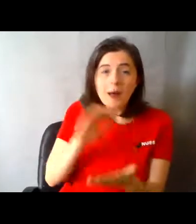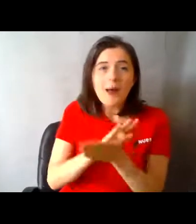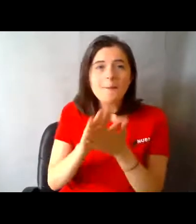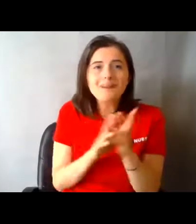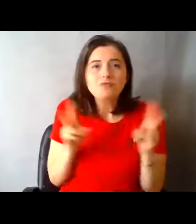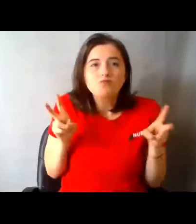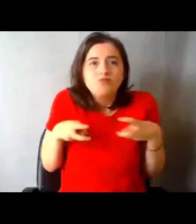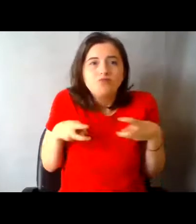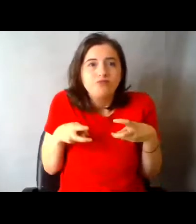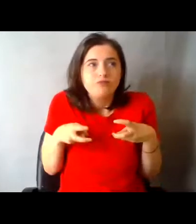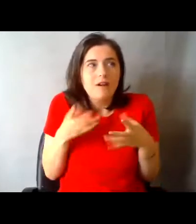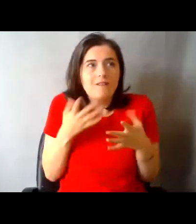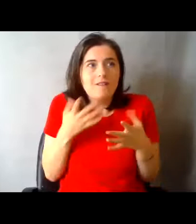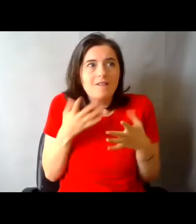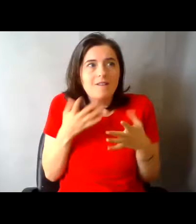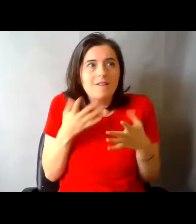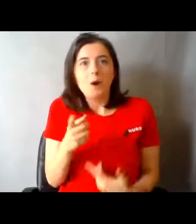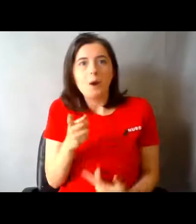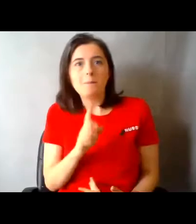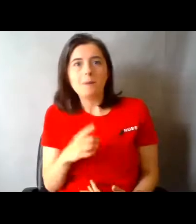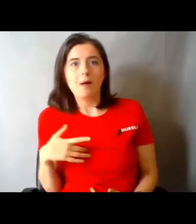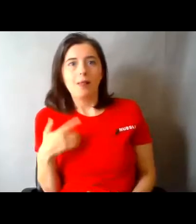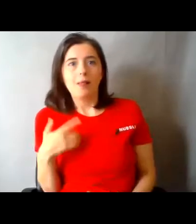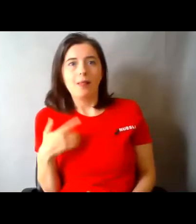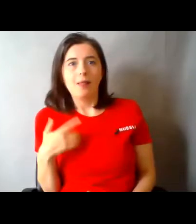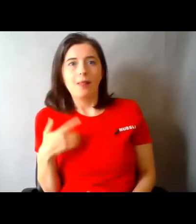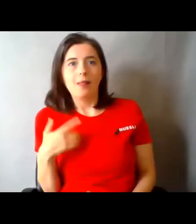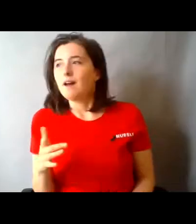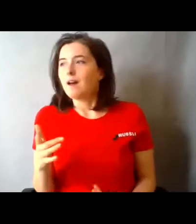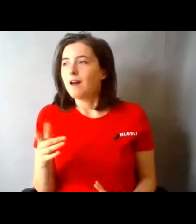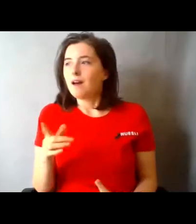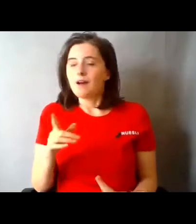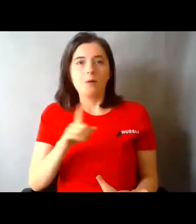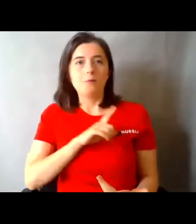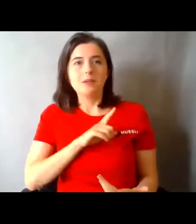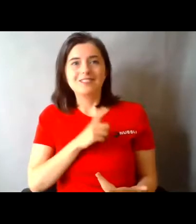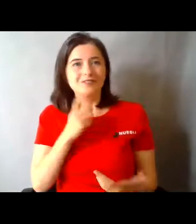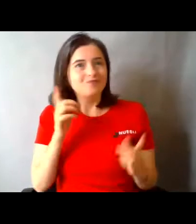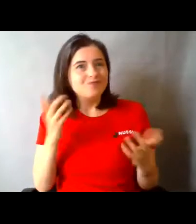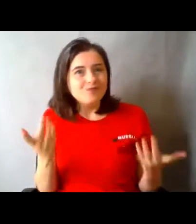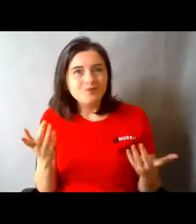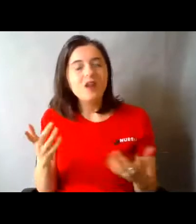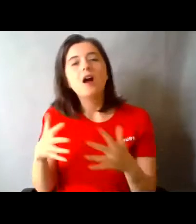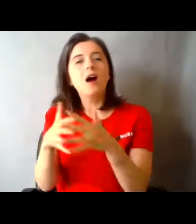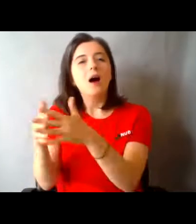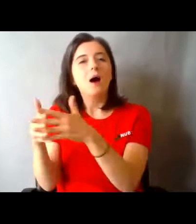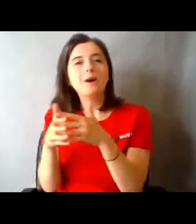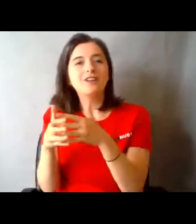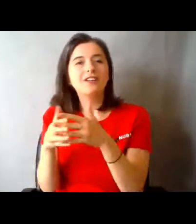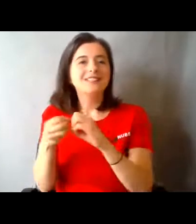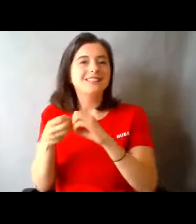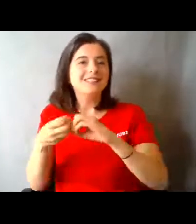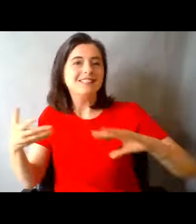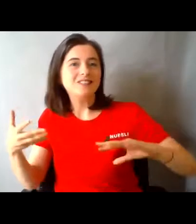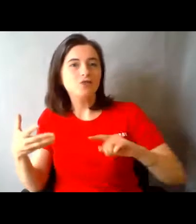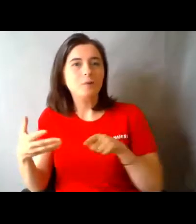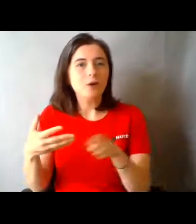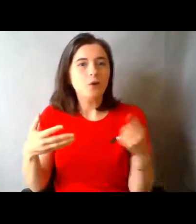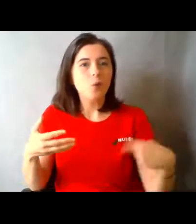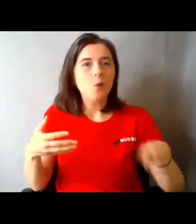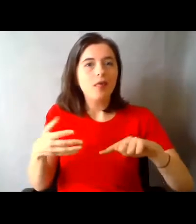restrictions on their development, all because of the US's disagreement with the Cuban people's choice of